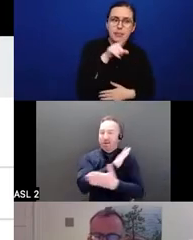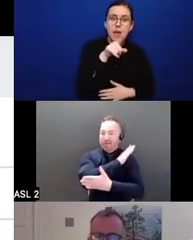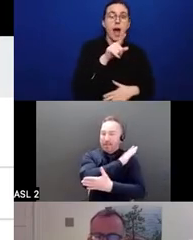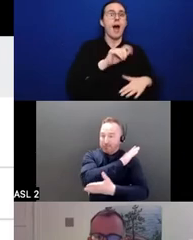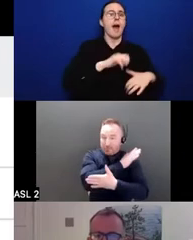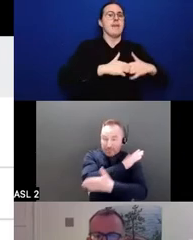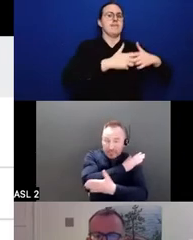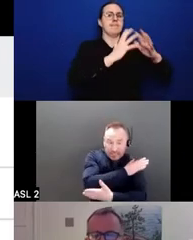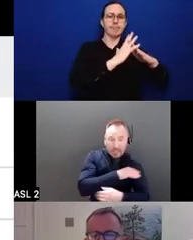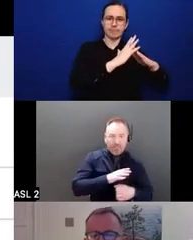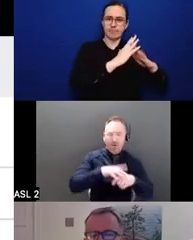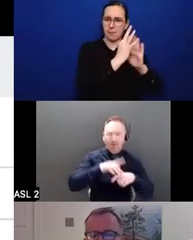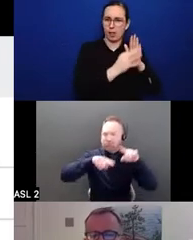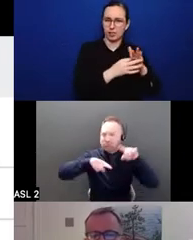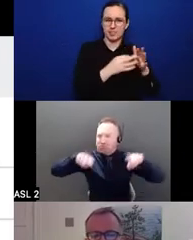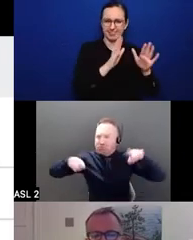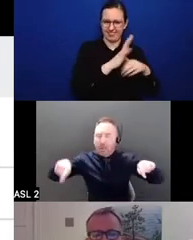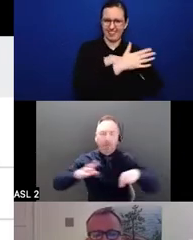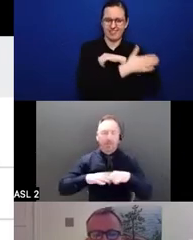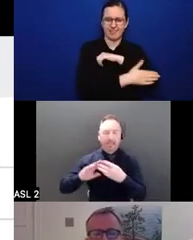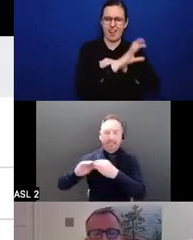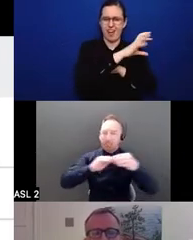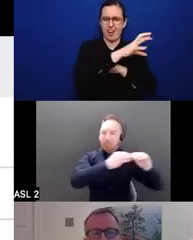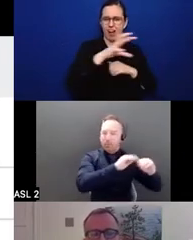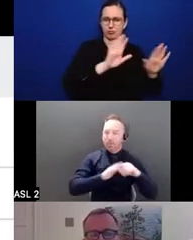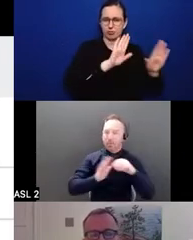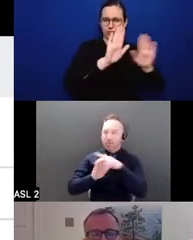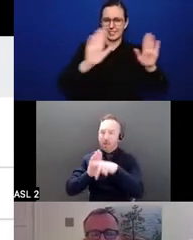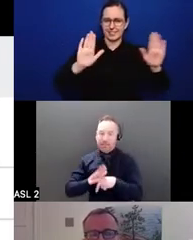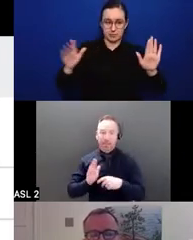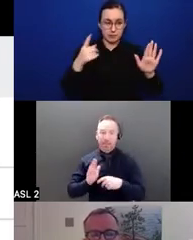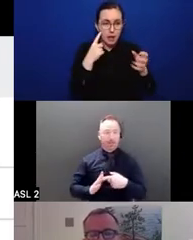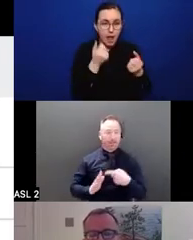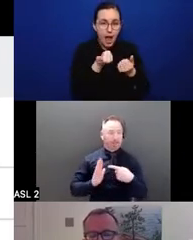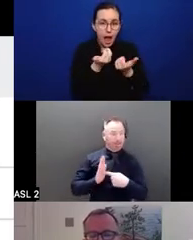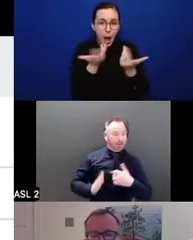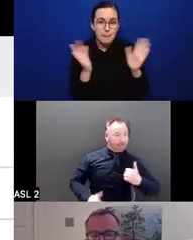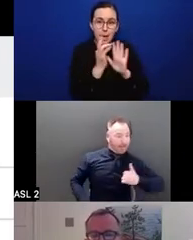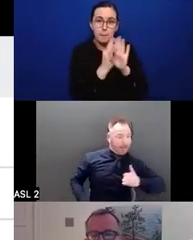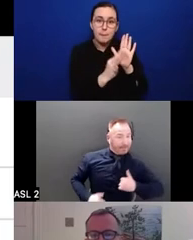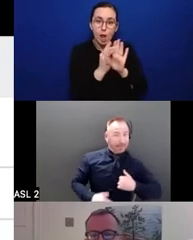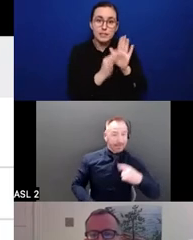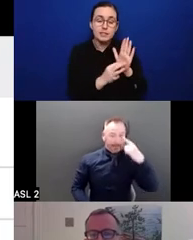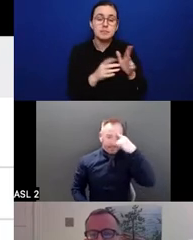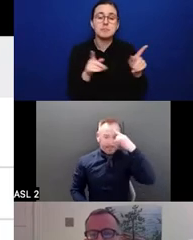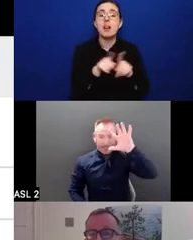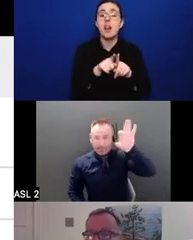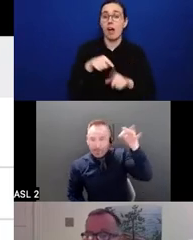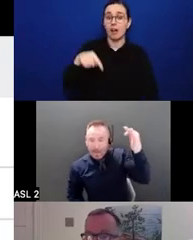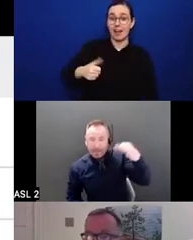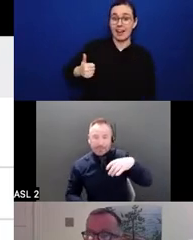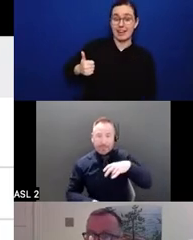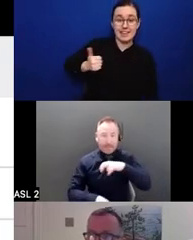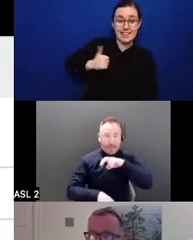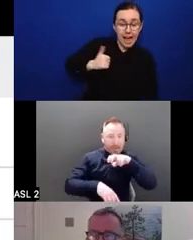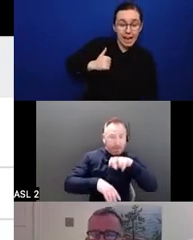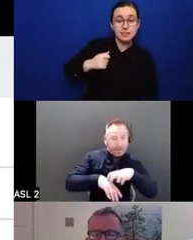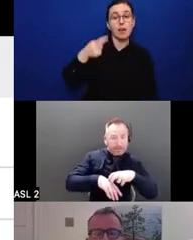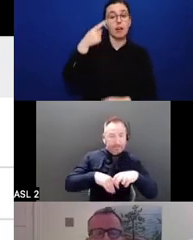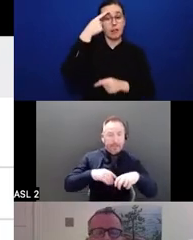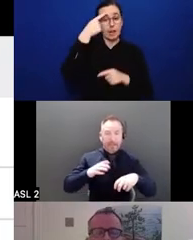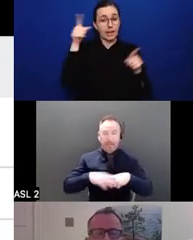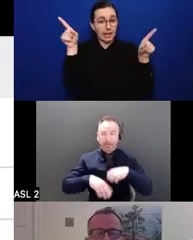terms of the absolute numbers of policies. Some countries like Canada and India, France, Ireland, the Philippines